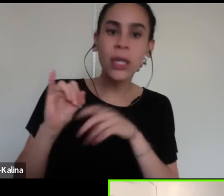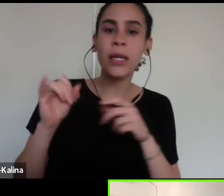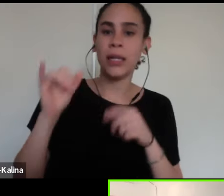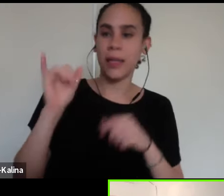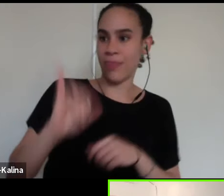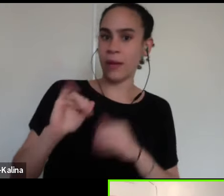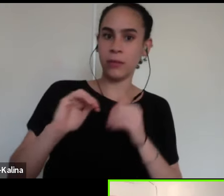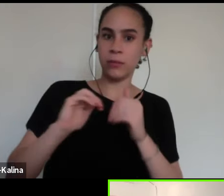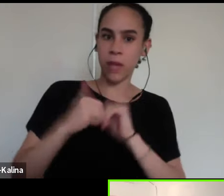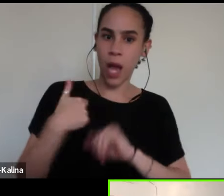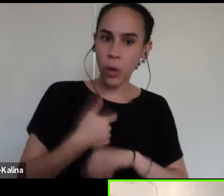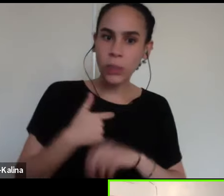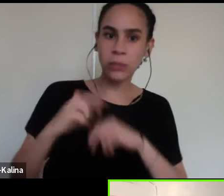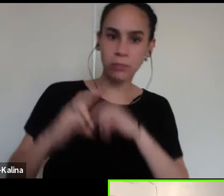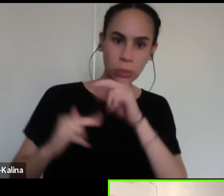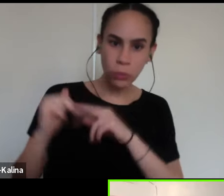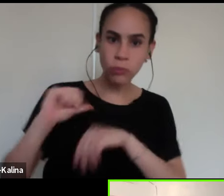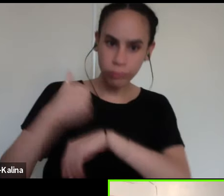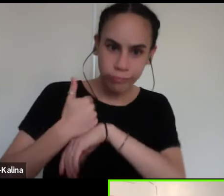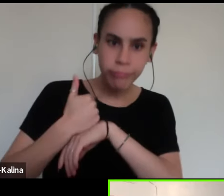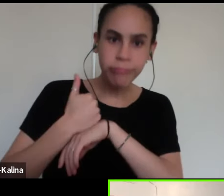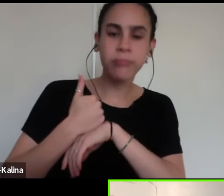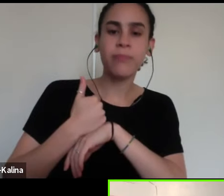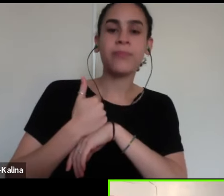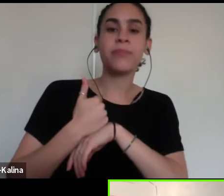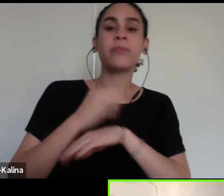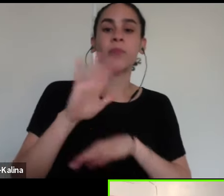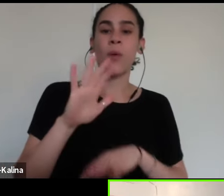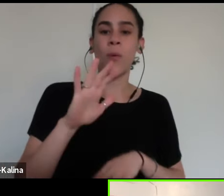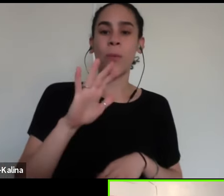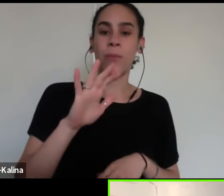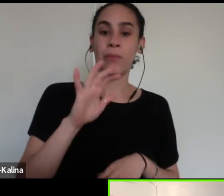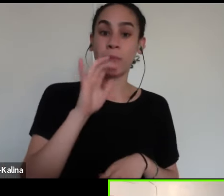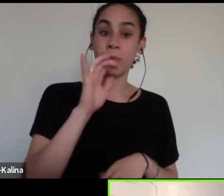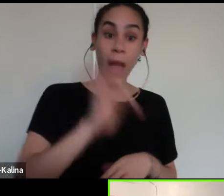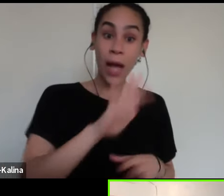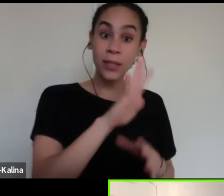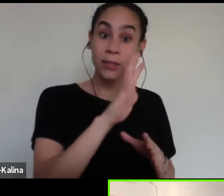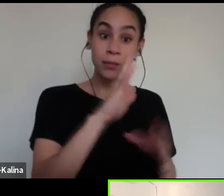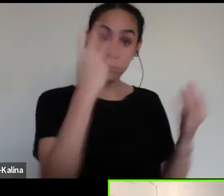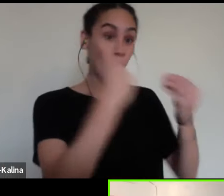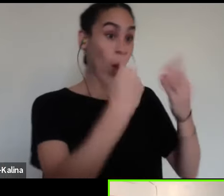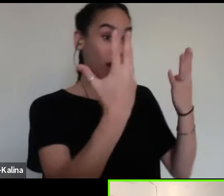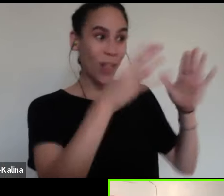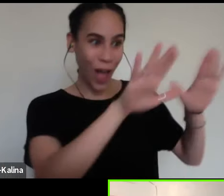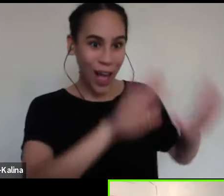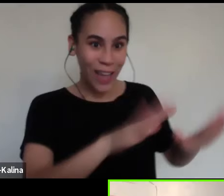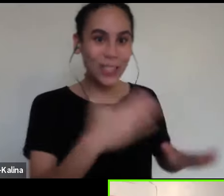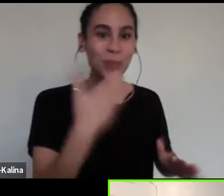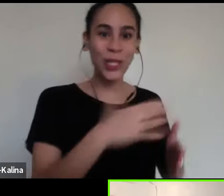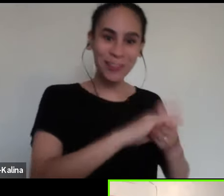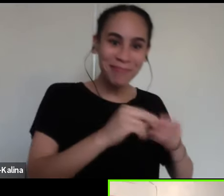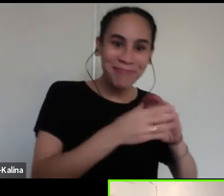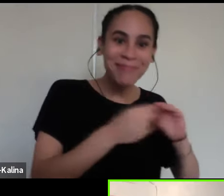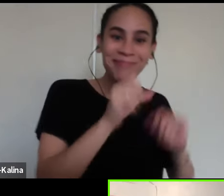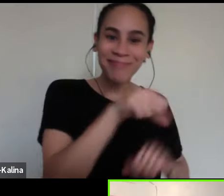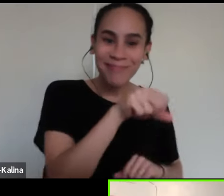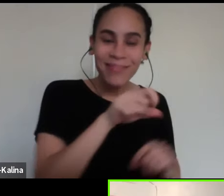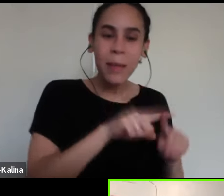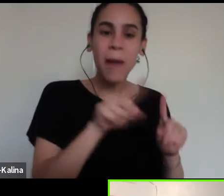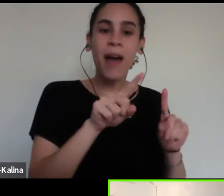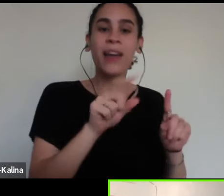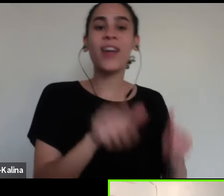built. And on one hand, that's really lovely and awesome. That's good storytelling, And then on the other hand, it's